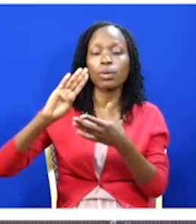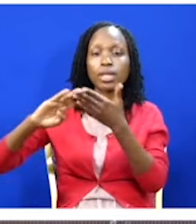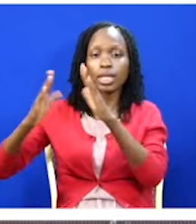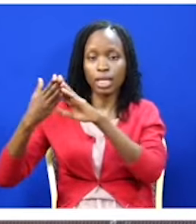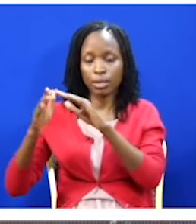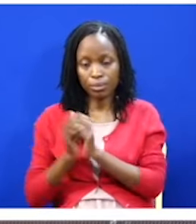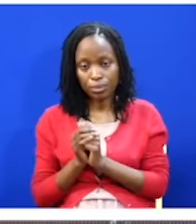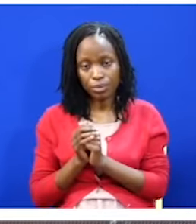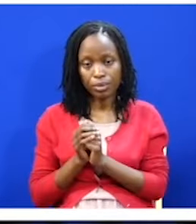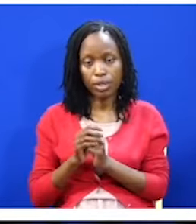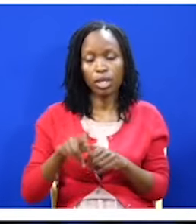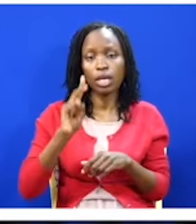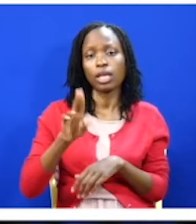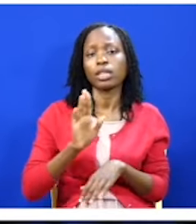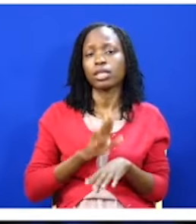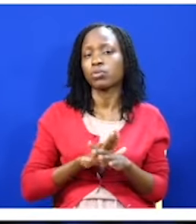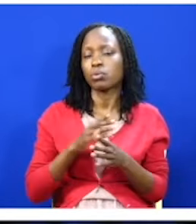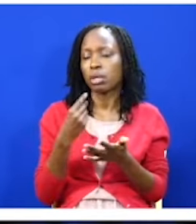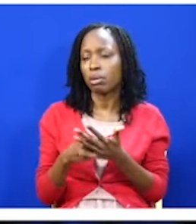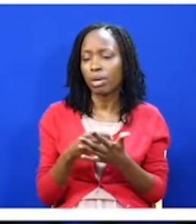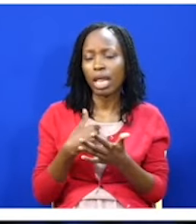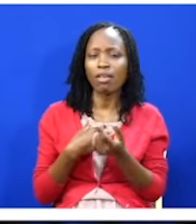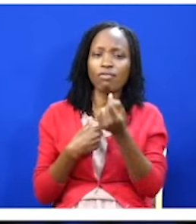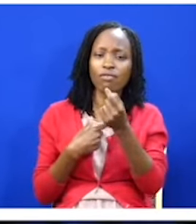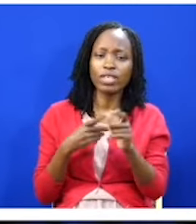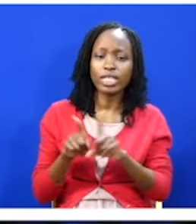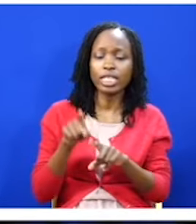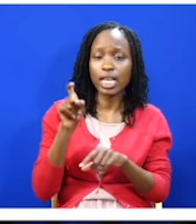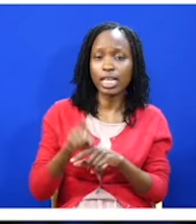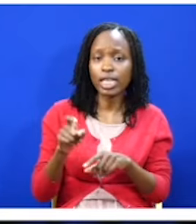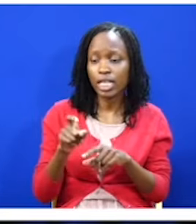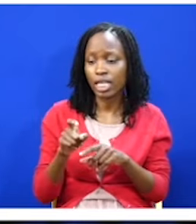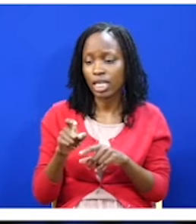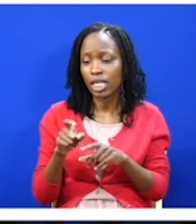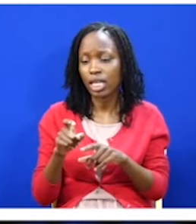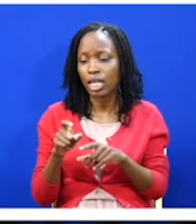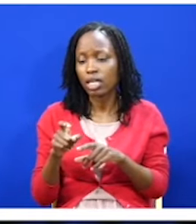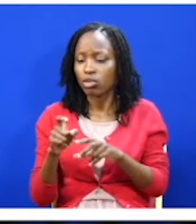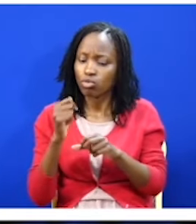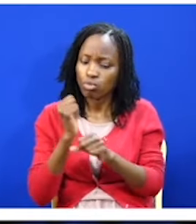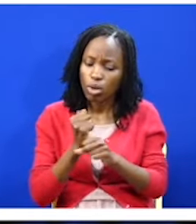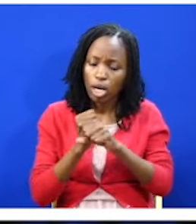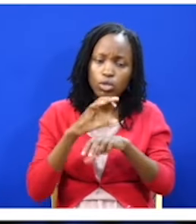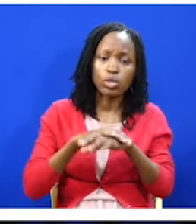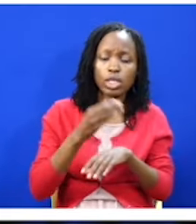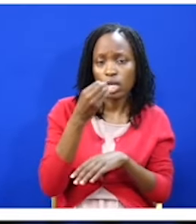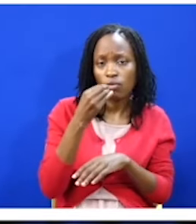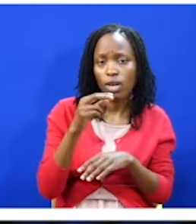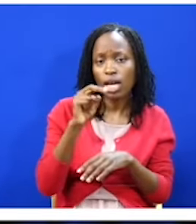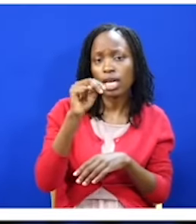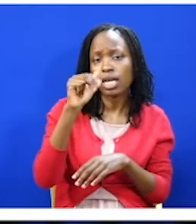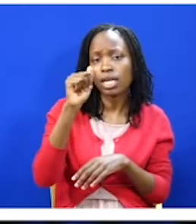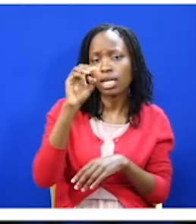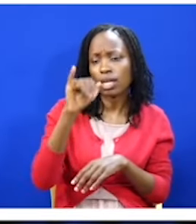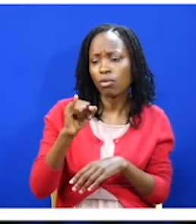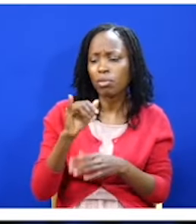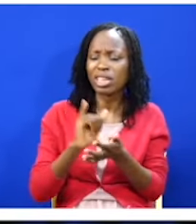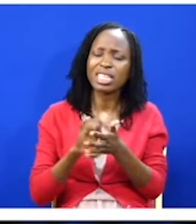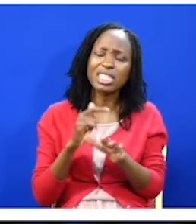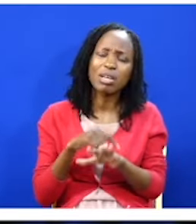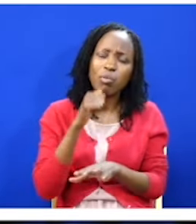Well, the two women had little money and they really needed to find a way to find food. Naomi was an older woman and she couldn't